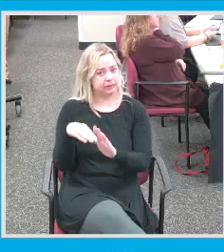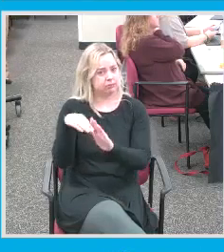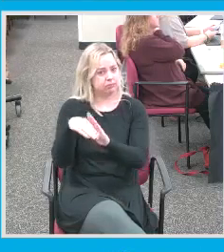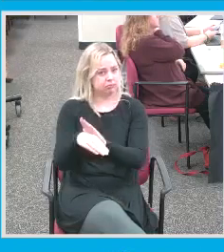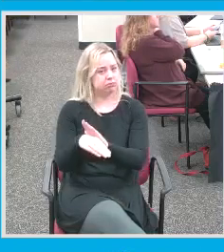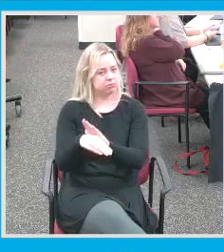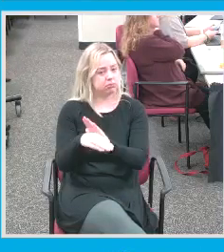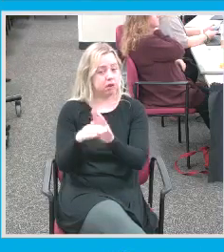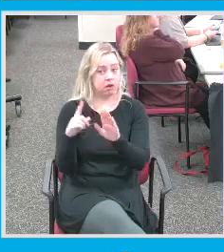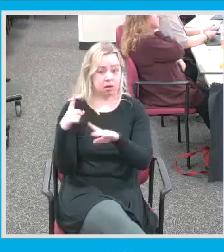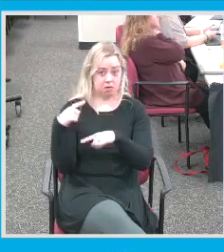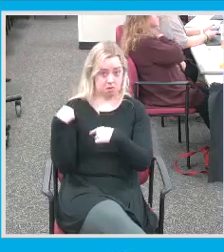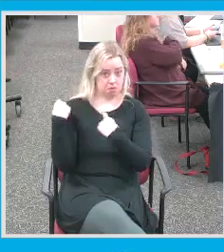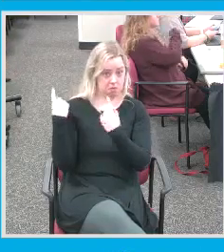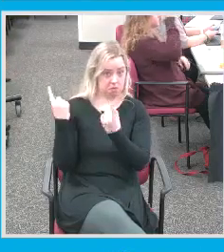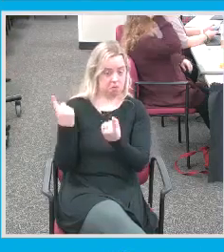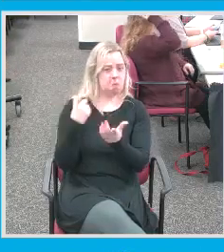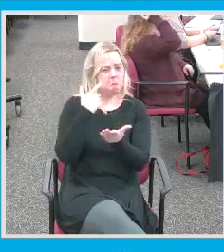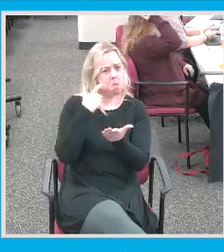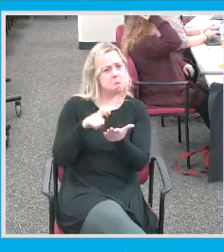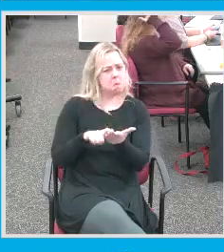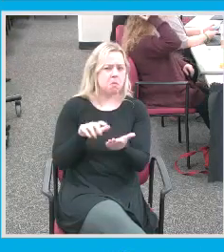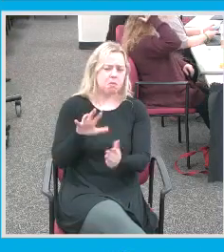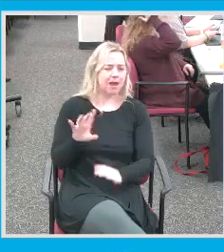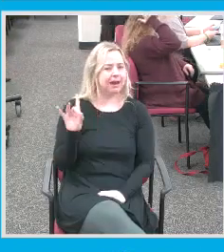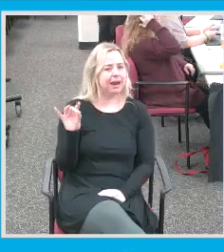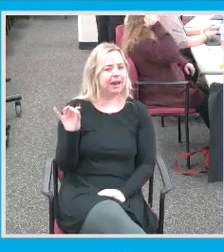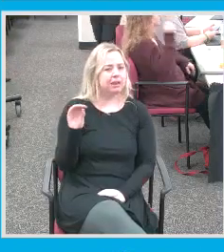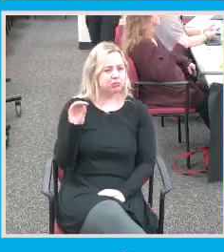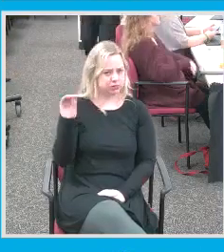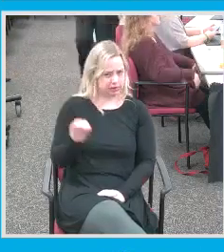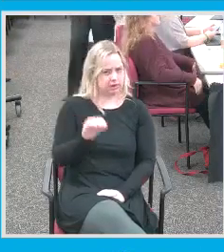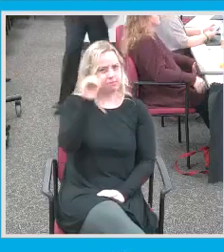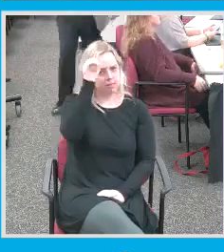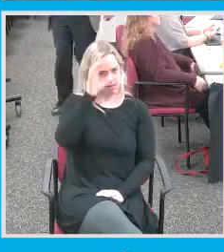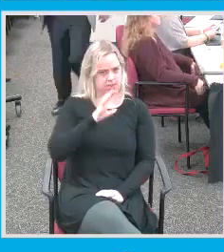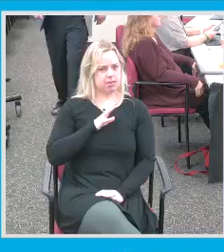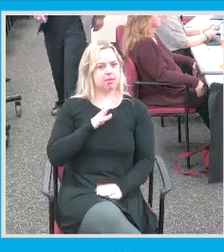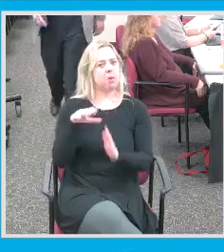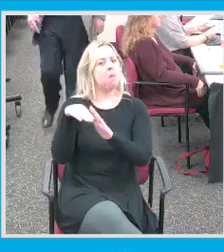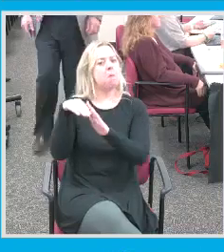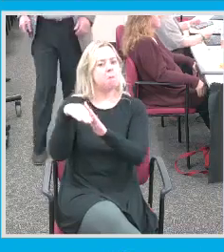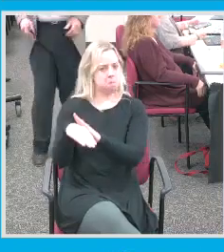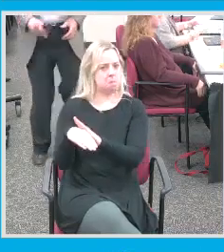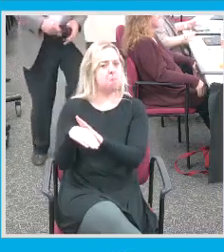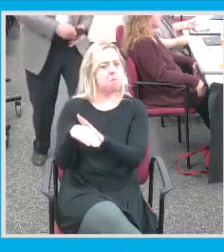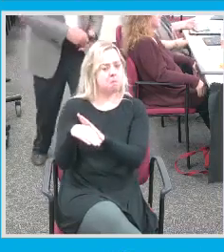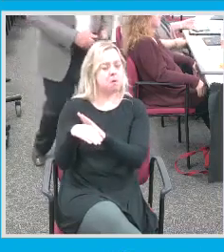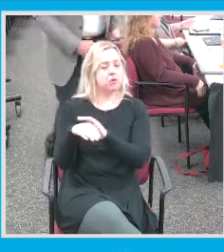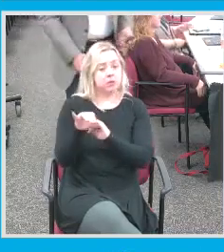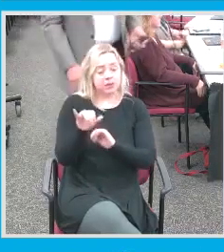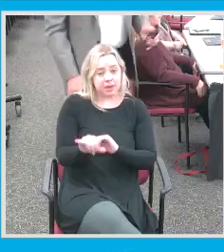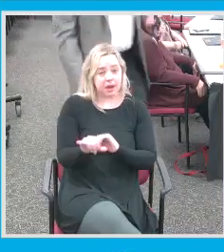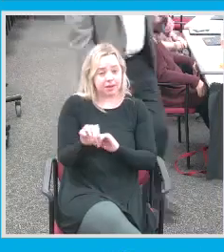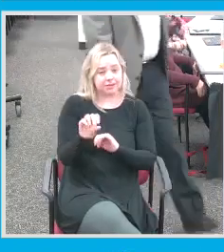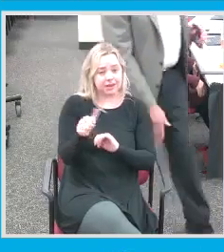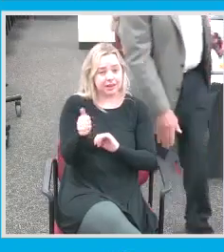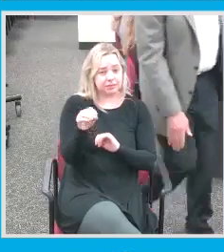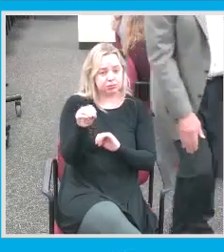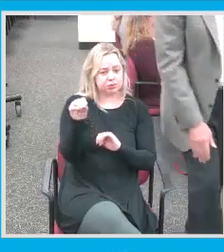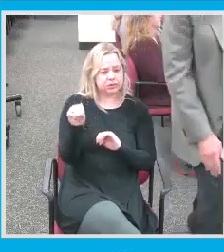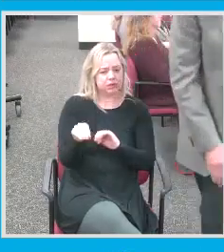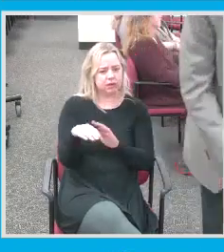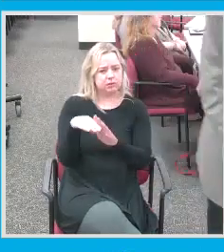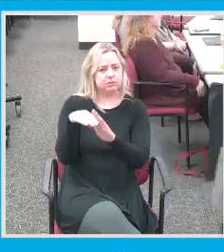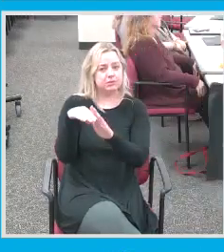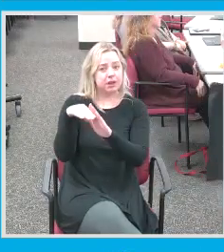several years, we have seen about 80% male. So this increase, this 10% increase, is attributed to